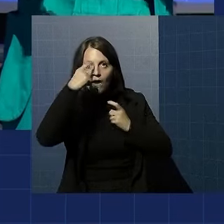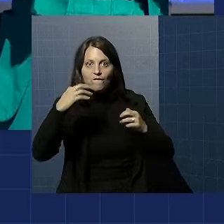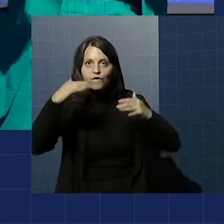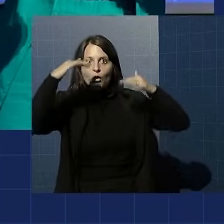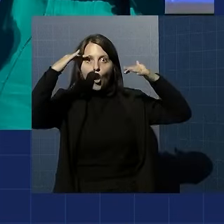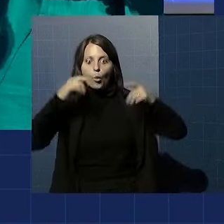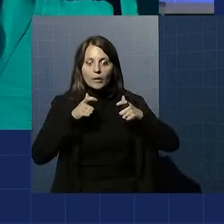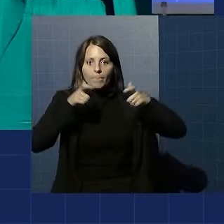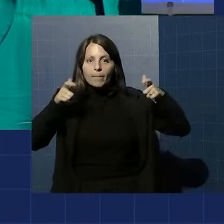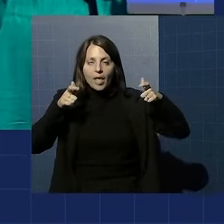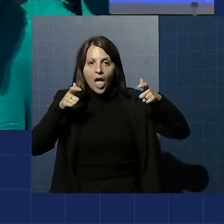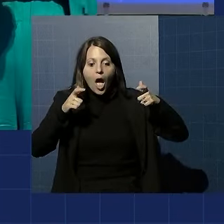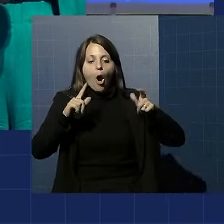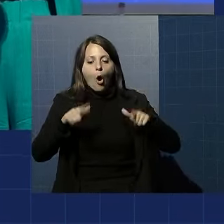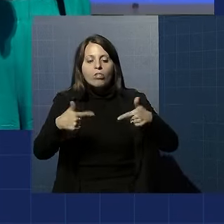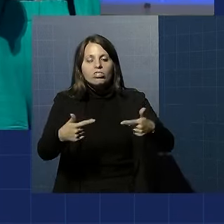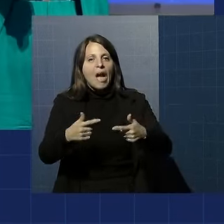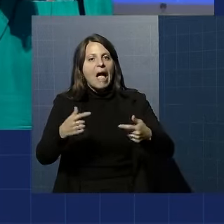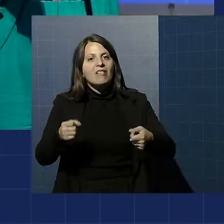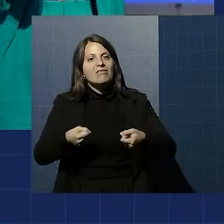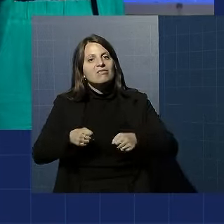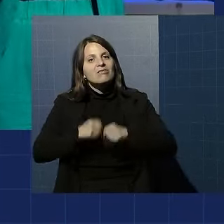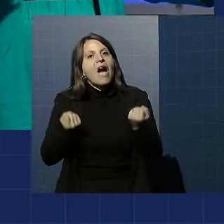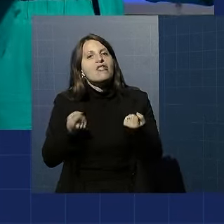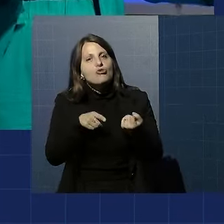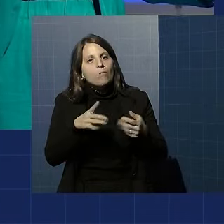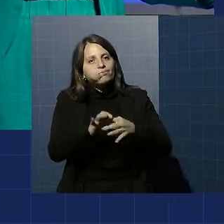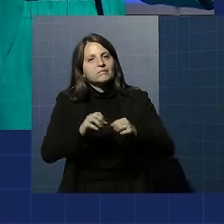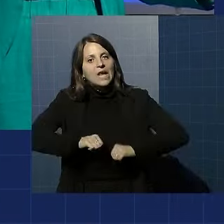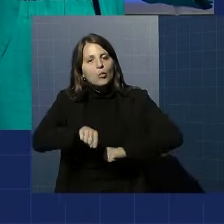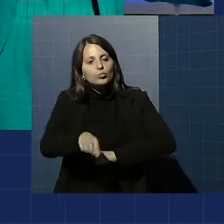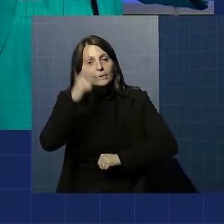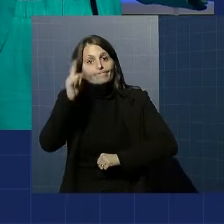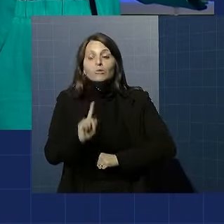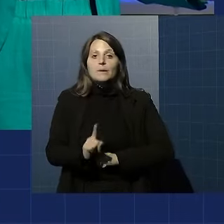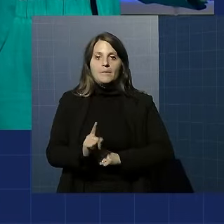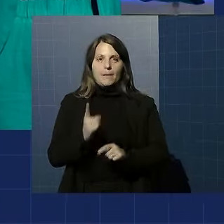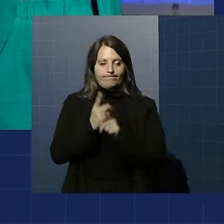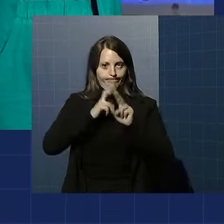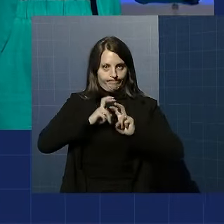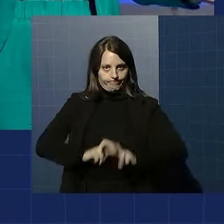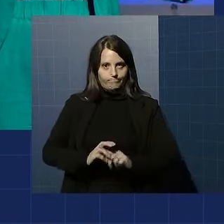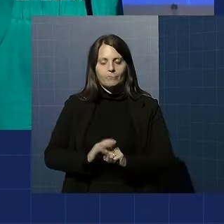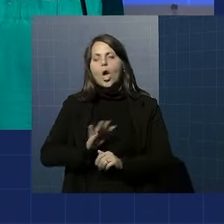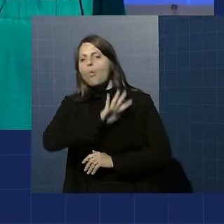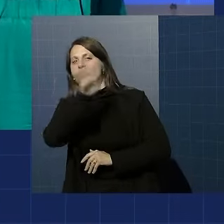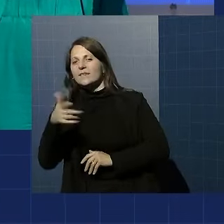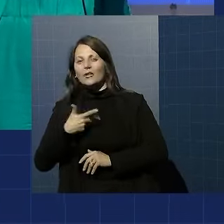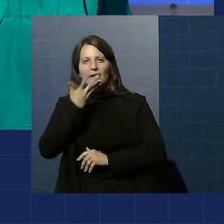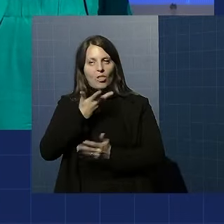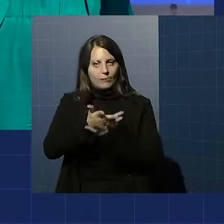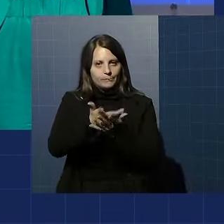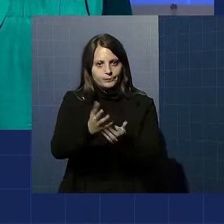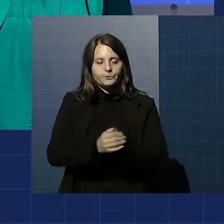is that it's not because we measure a change that it necessarily has an impact. So imagine that I have my